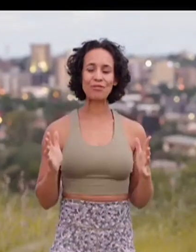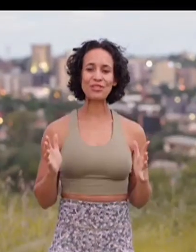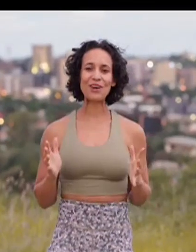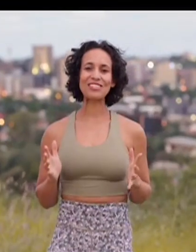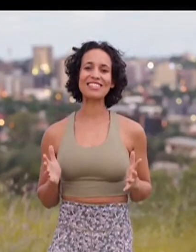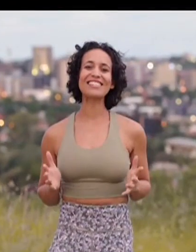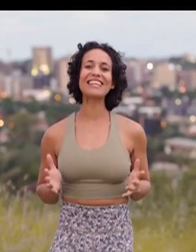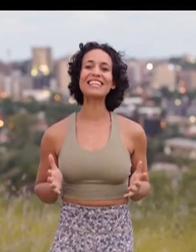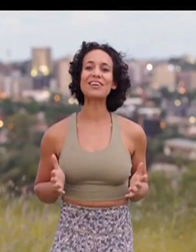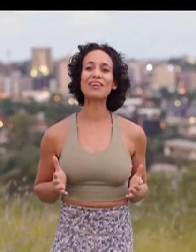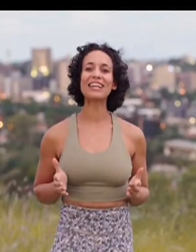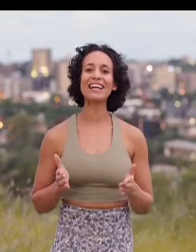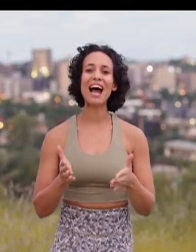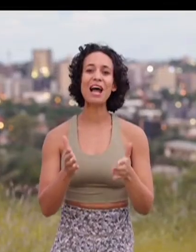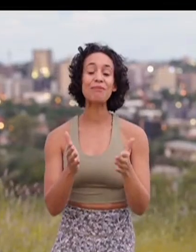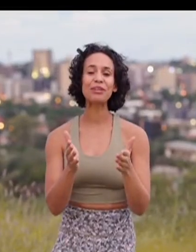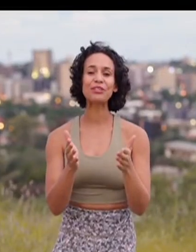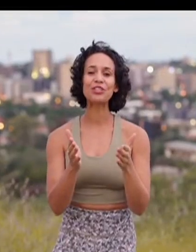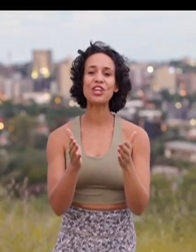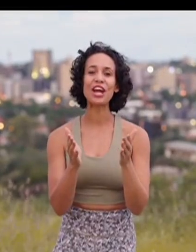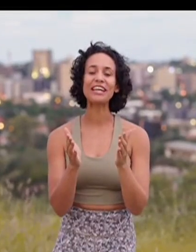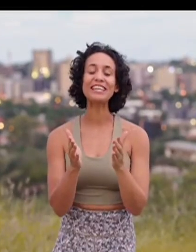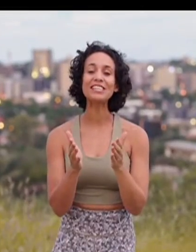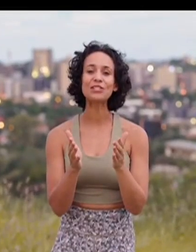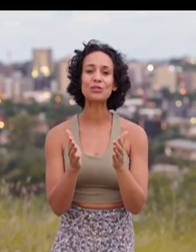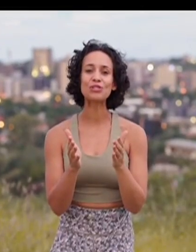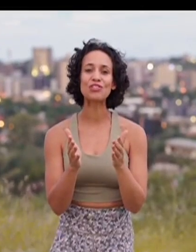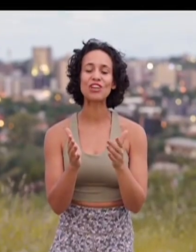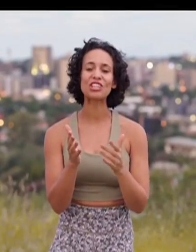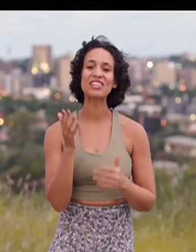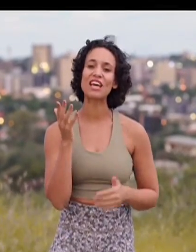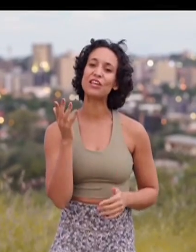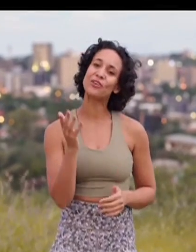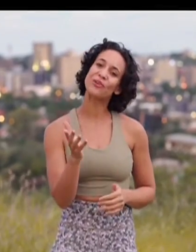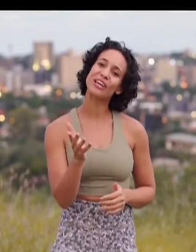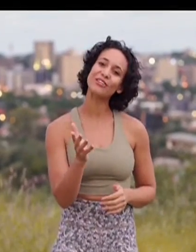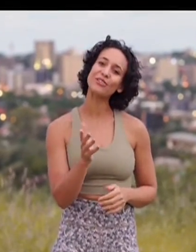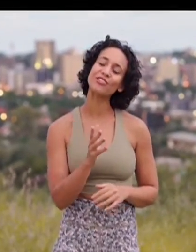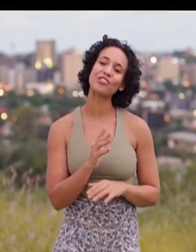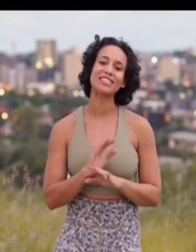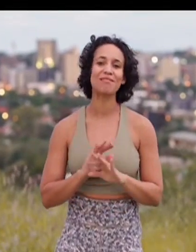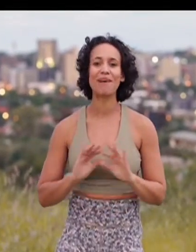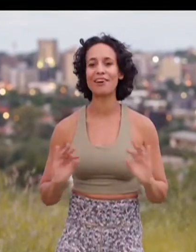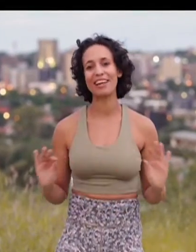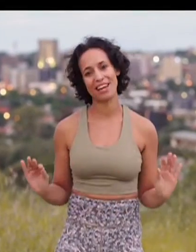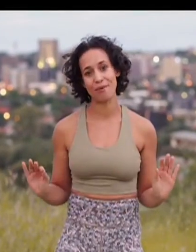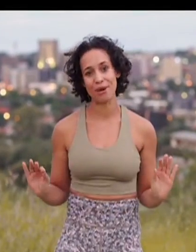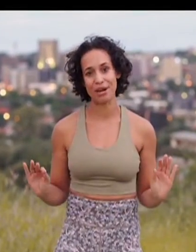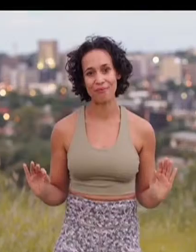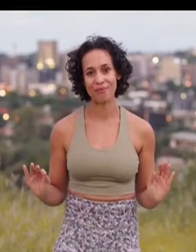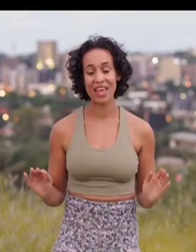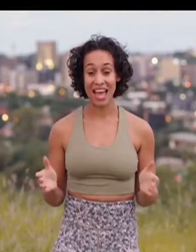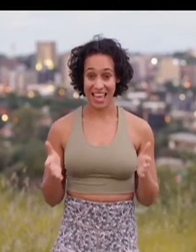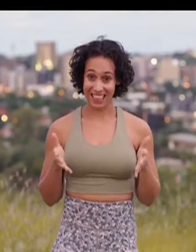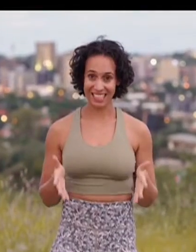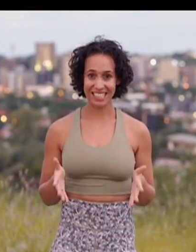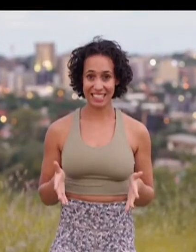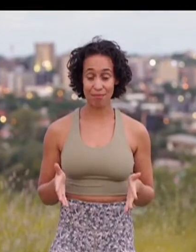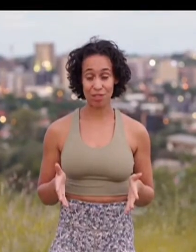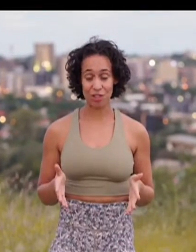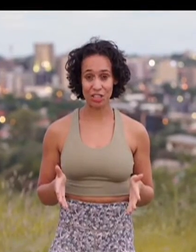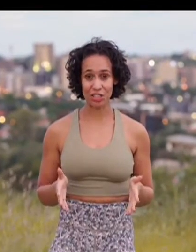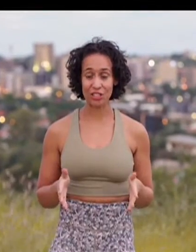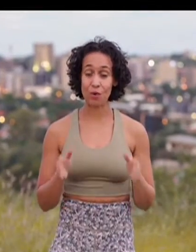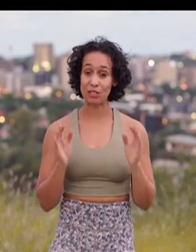Hi beautiful souls, this is Nikita Winkler and I'm here to share easy tools for stretching that you can do just about anywhere. This